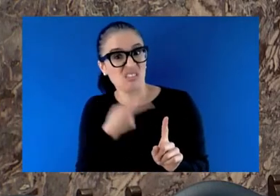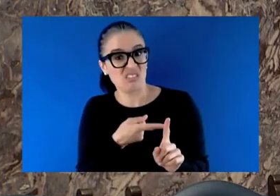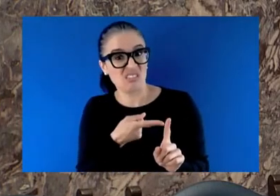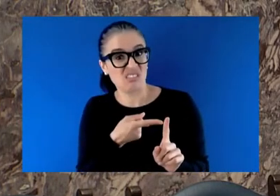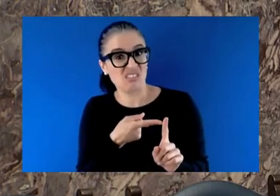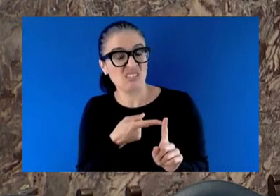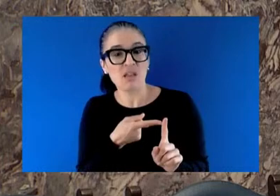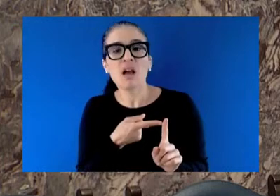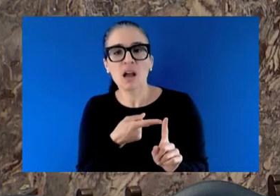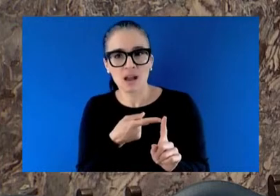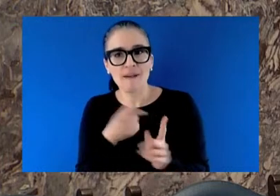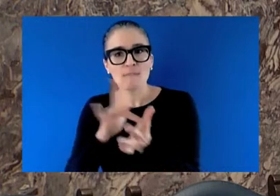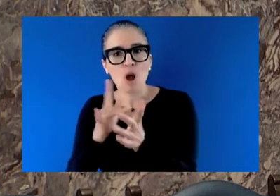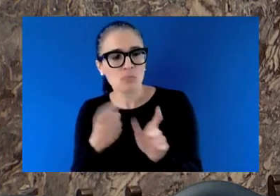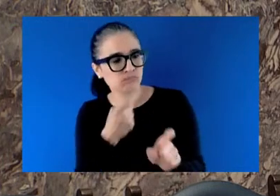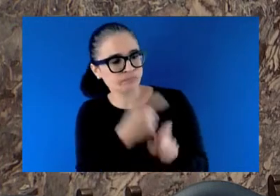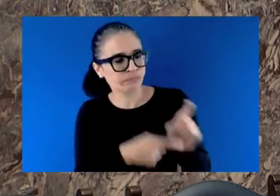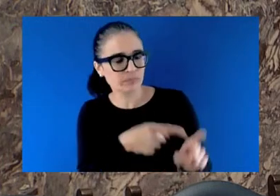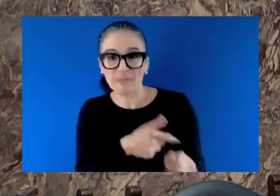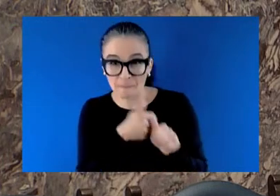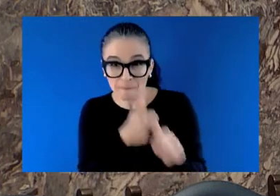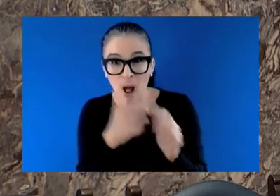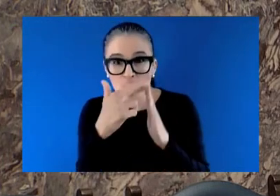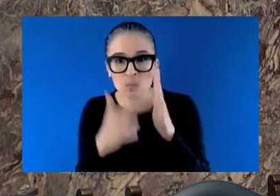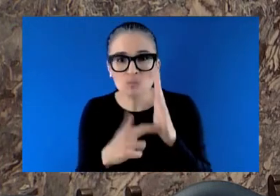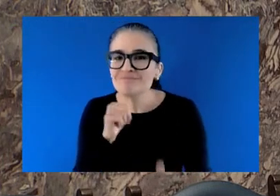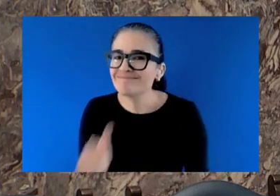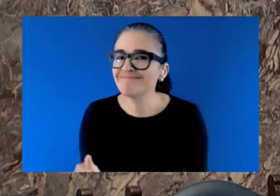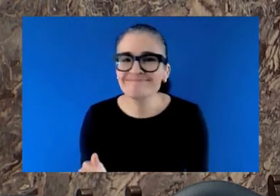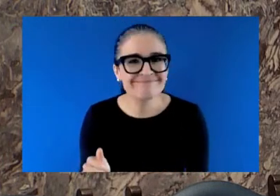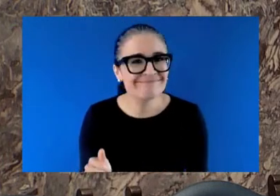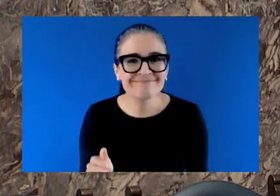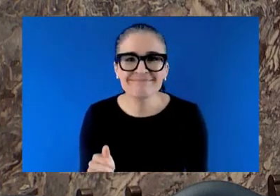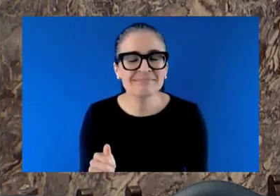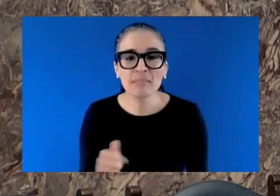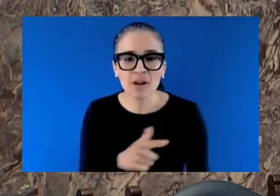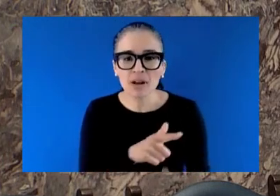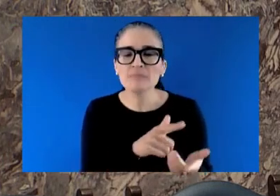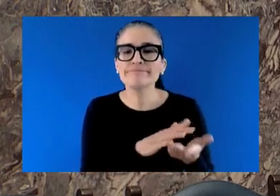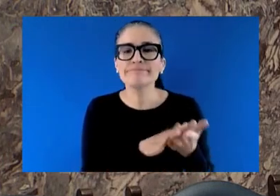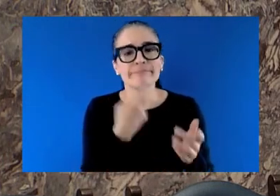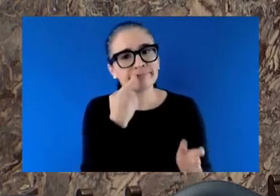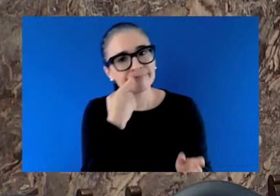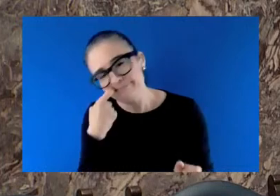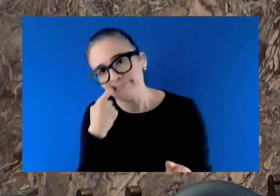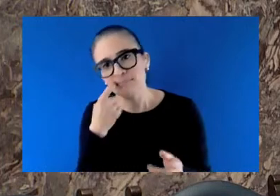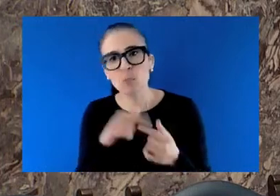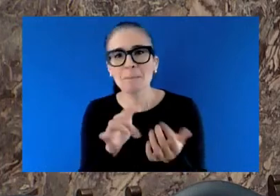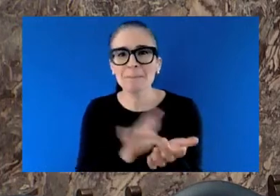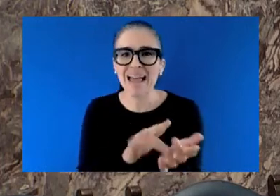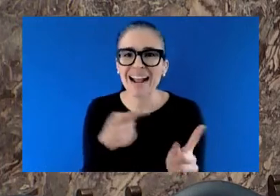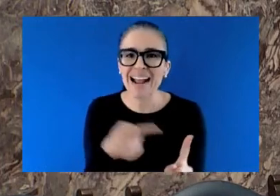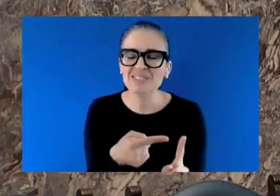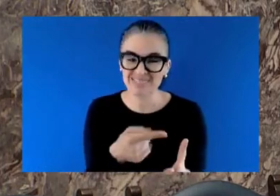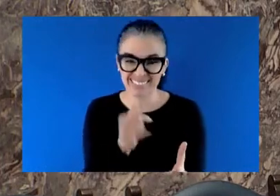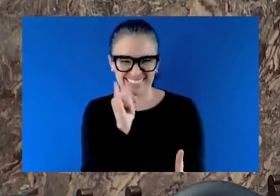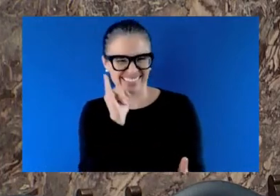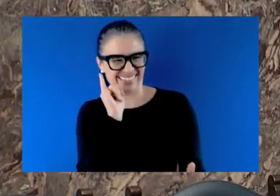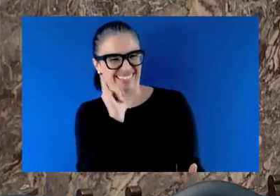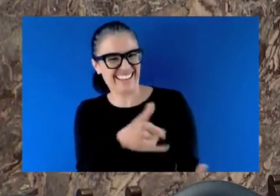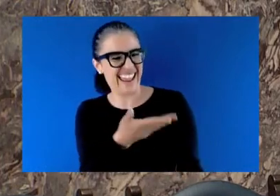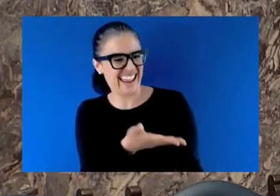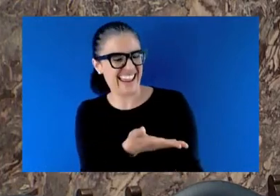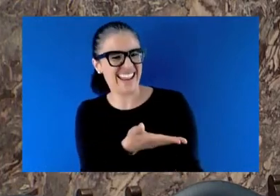kickback not only fuels more addiction and diversion, it is yet another blatant example of the NDP's government failure